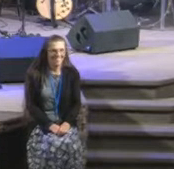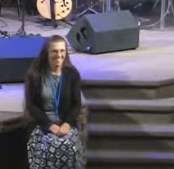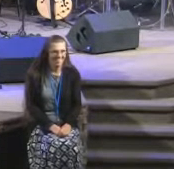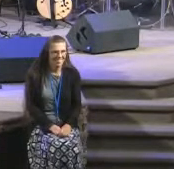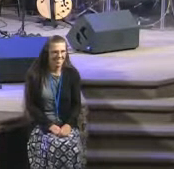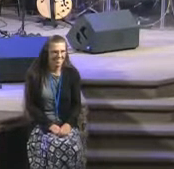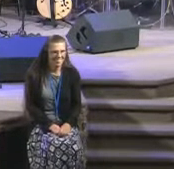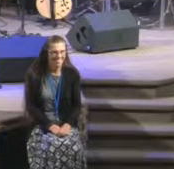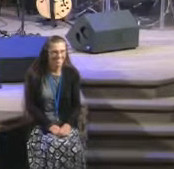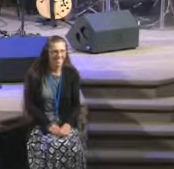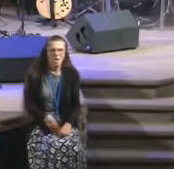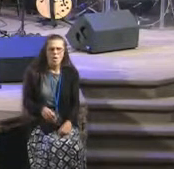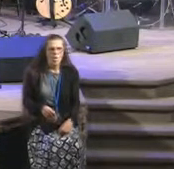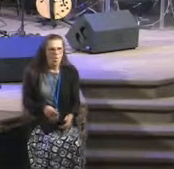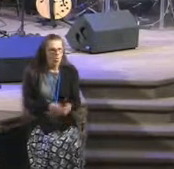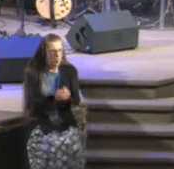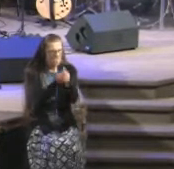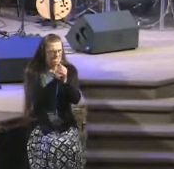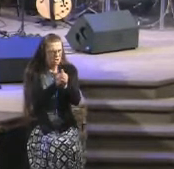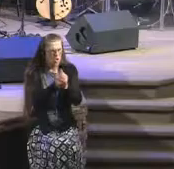We serve an outstanding God.